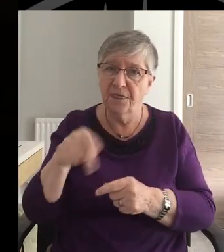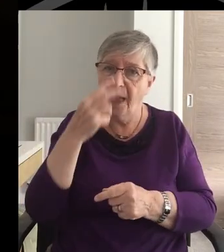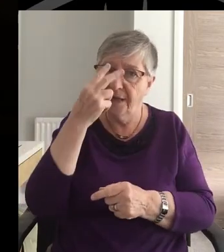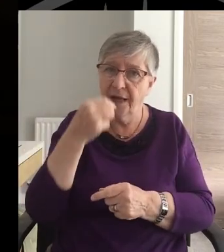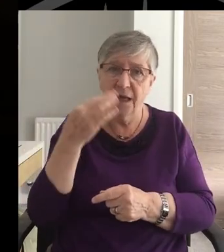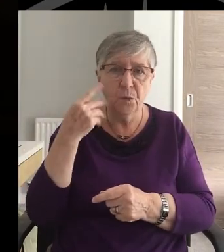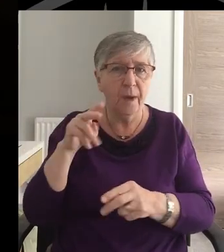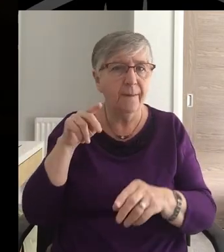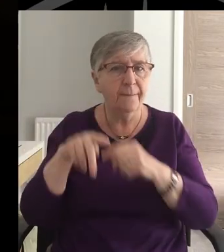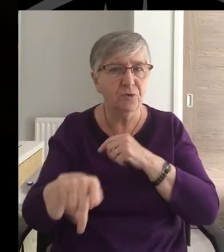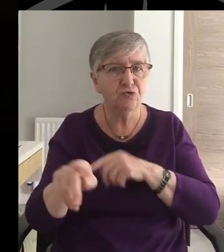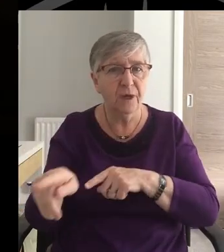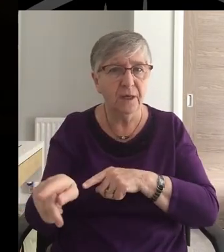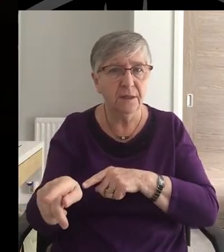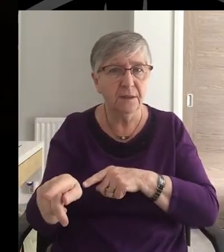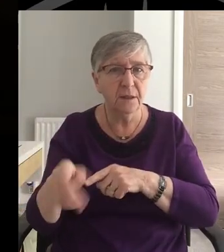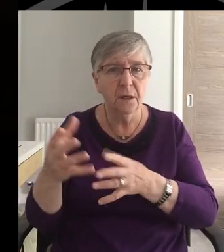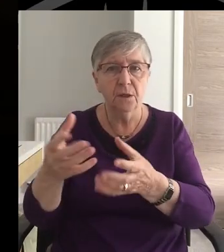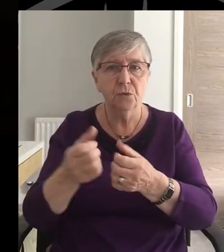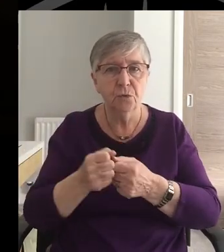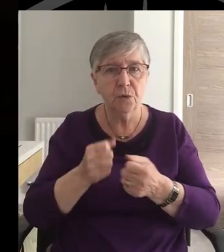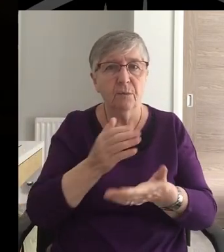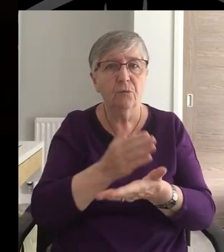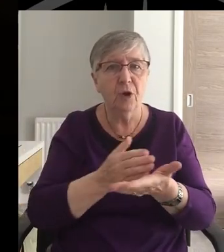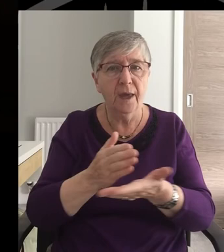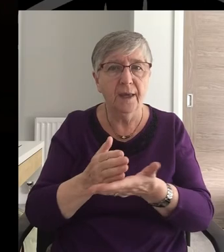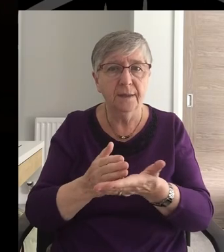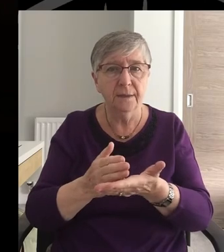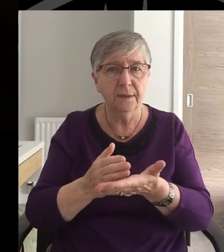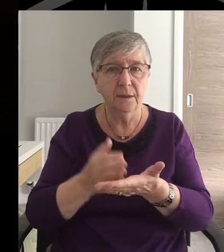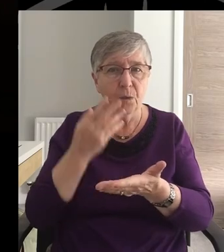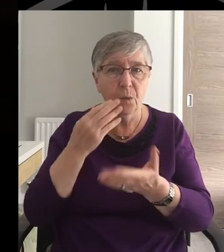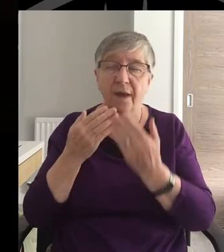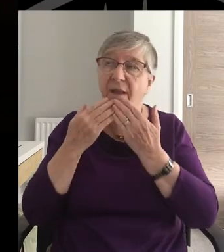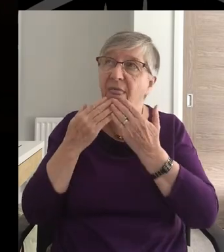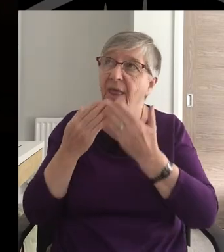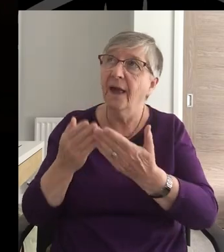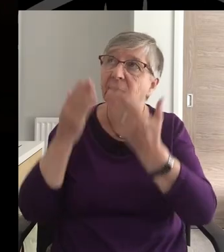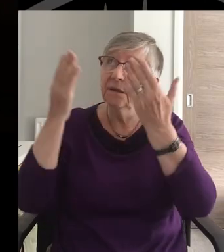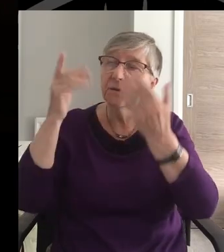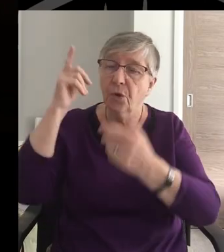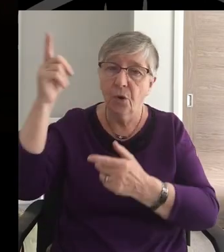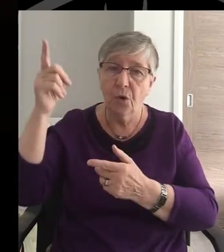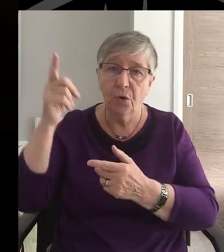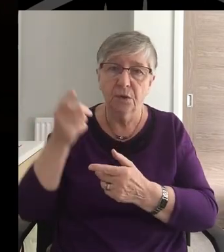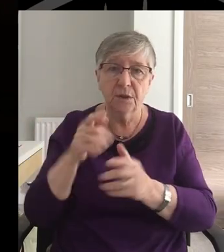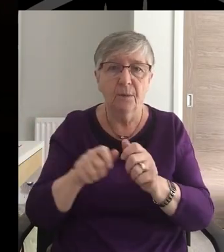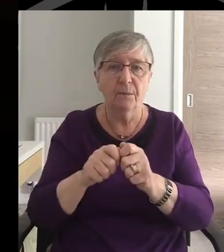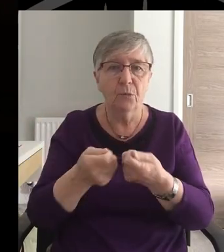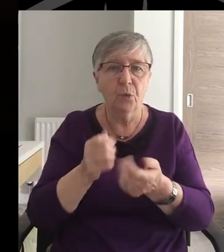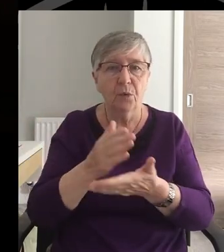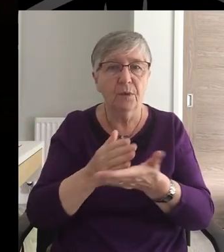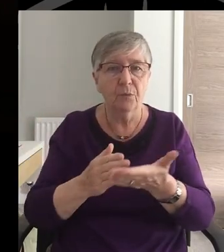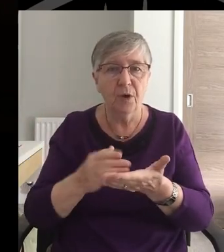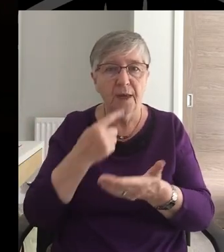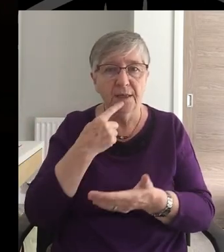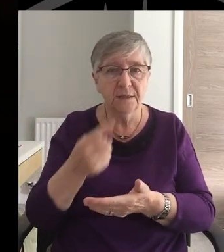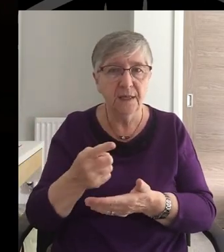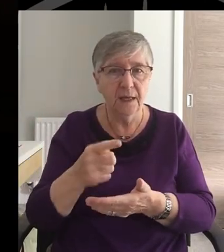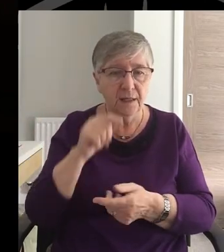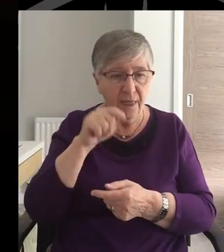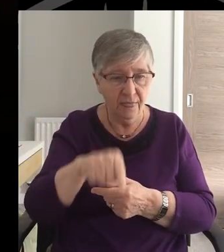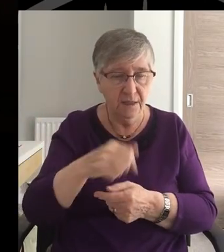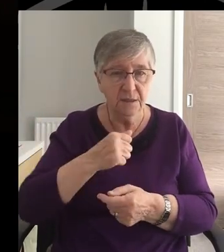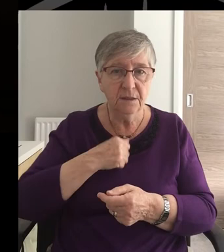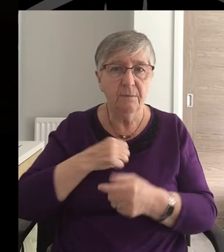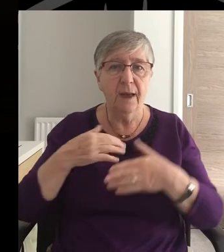night he was betrayed Took bread And when he had given thanks He broke it and said This